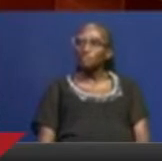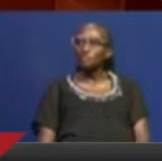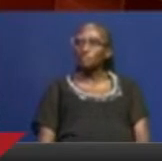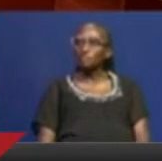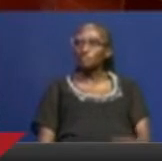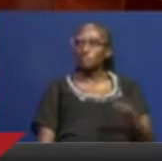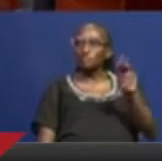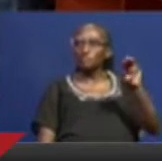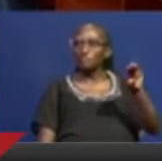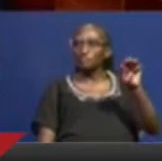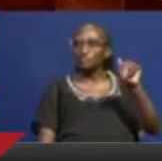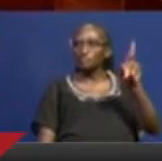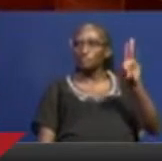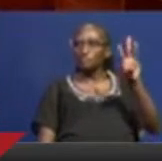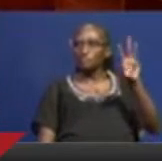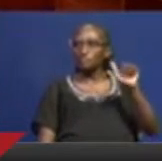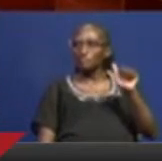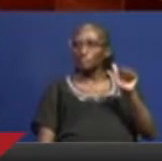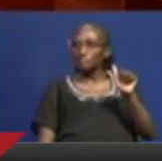Maisori Marwa Kitayama Kemero.